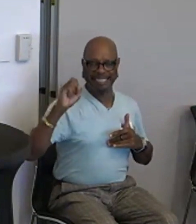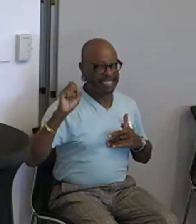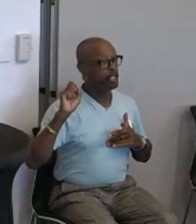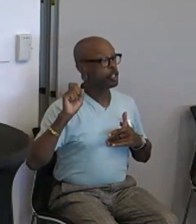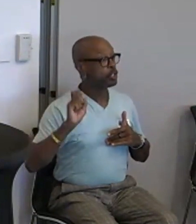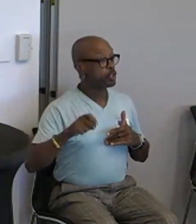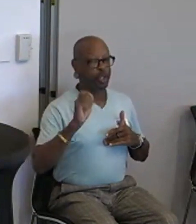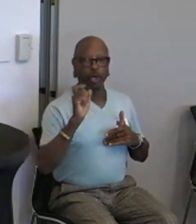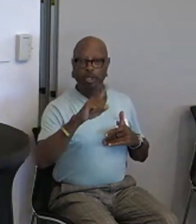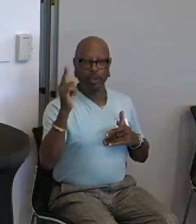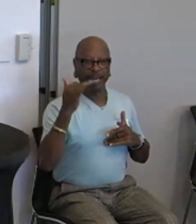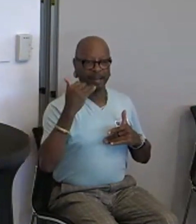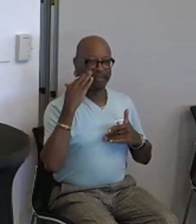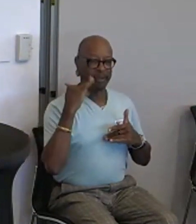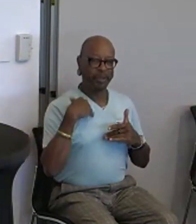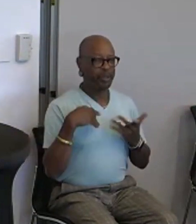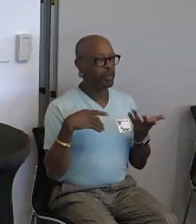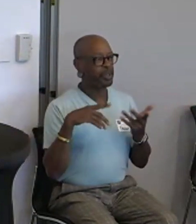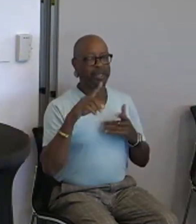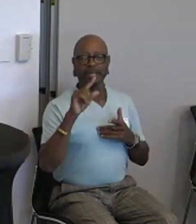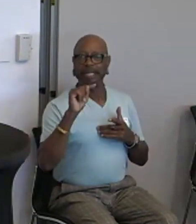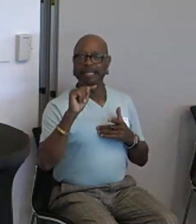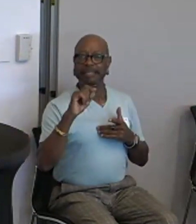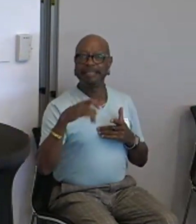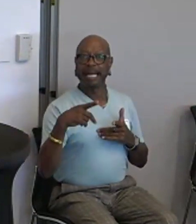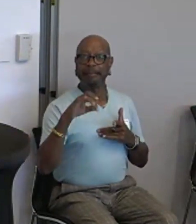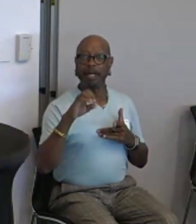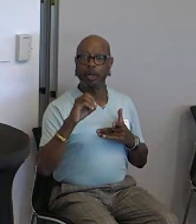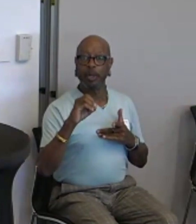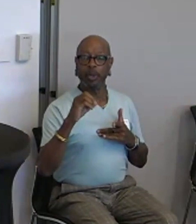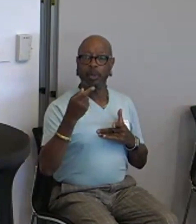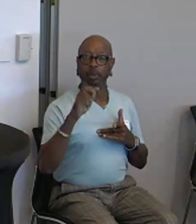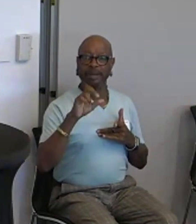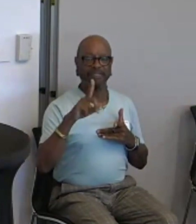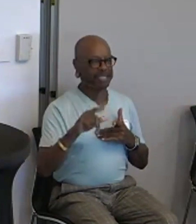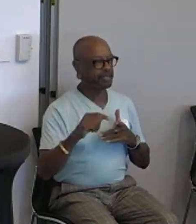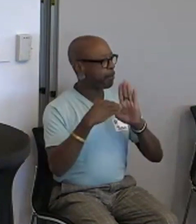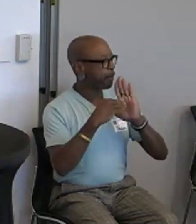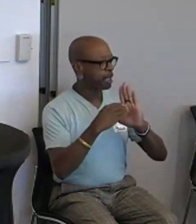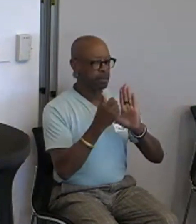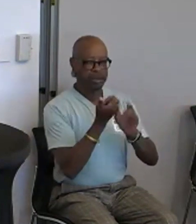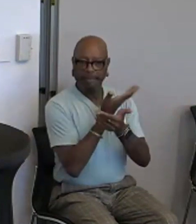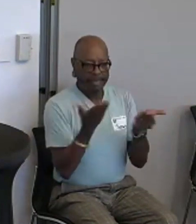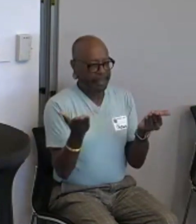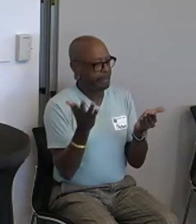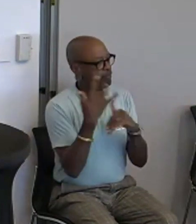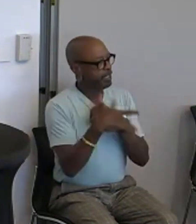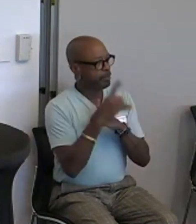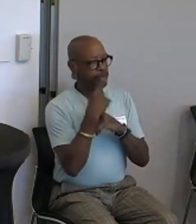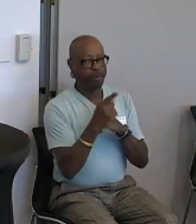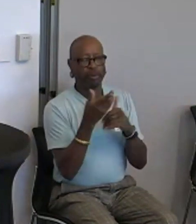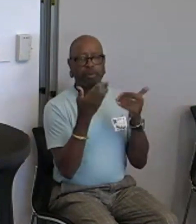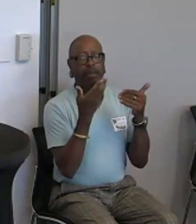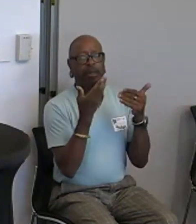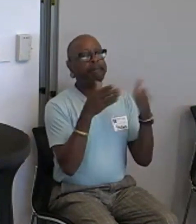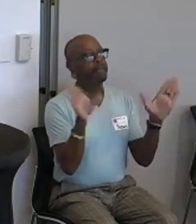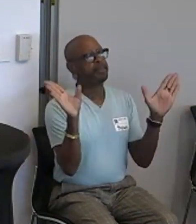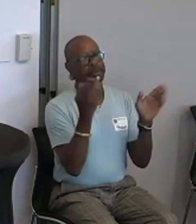equipment for embossing and making tactile graphics and models and all that stuff. So yeah. Thank you, Ting.